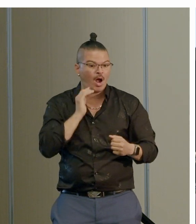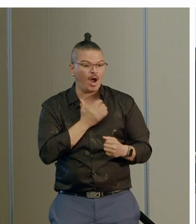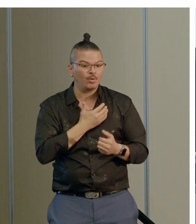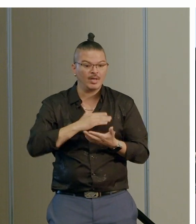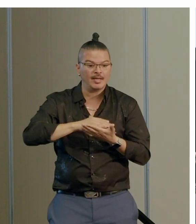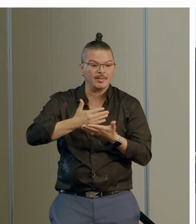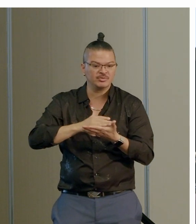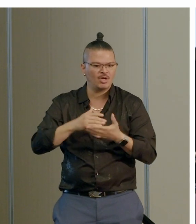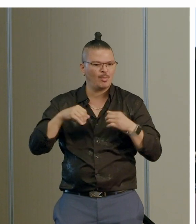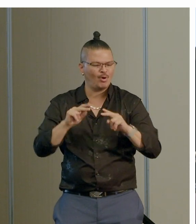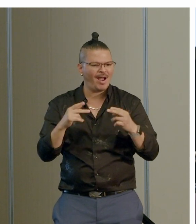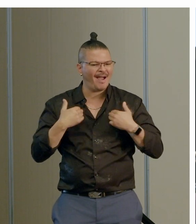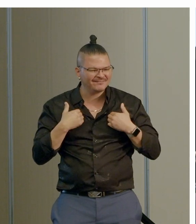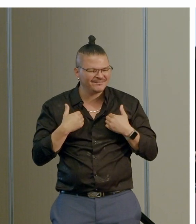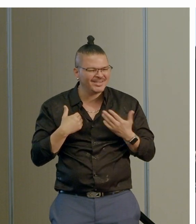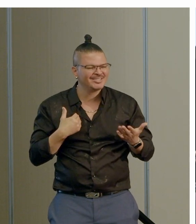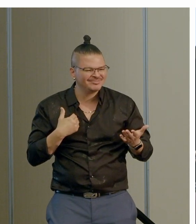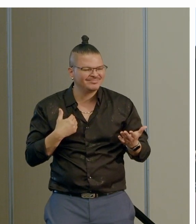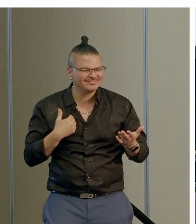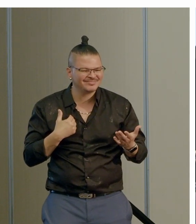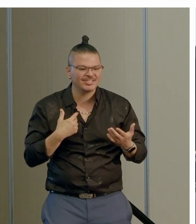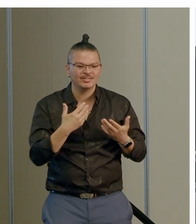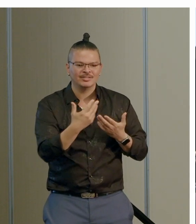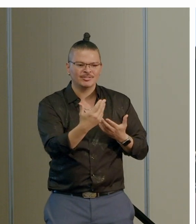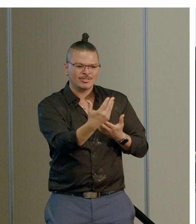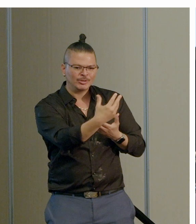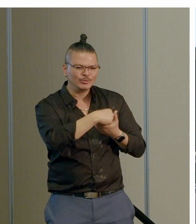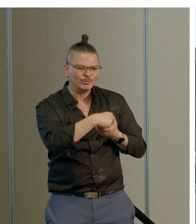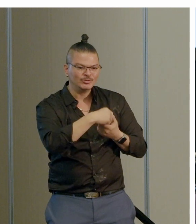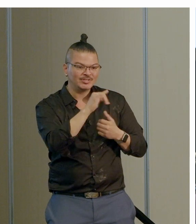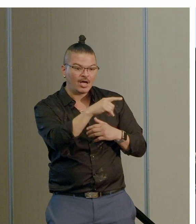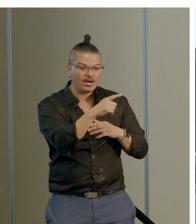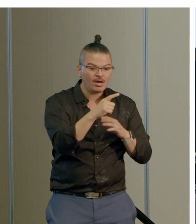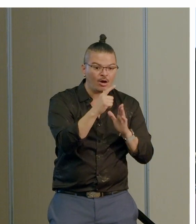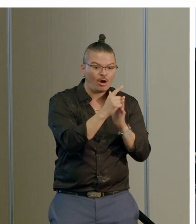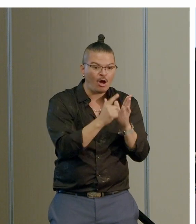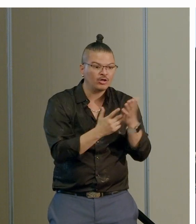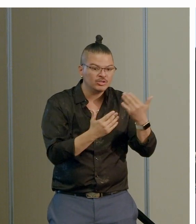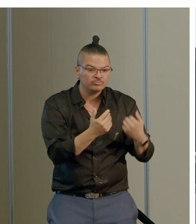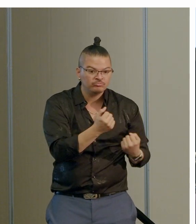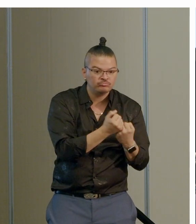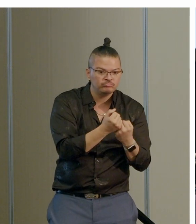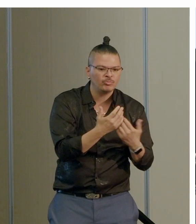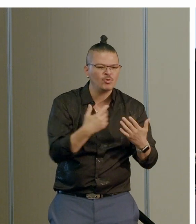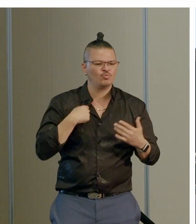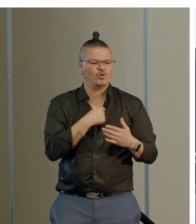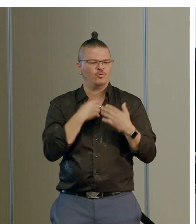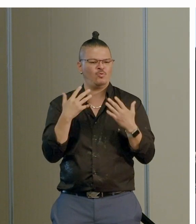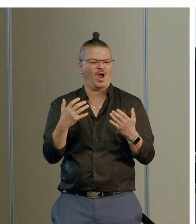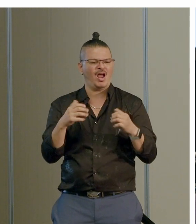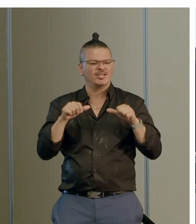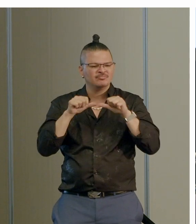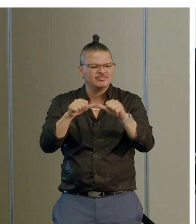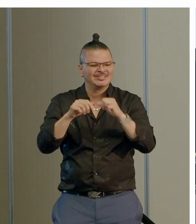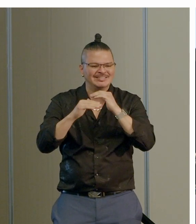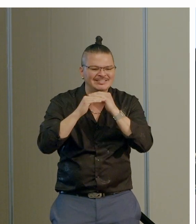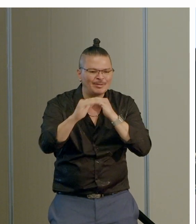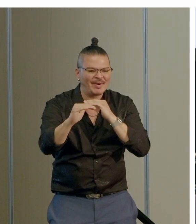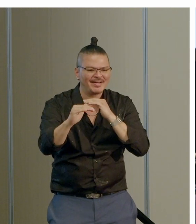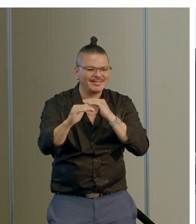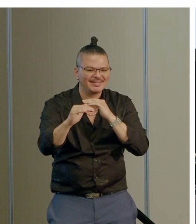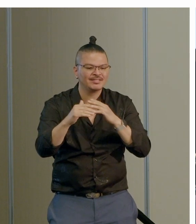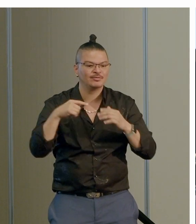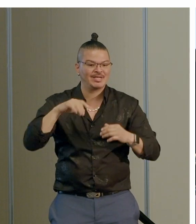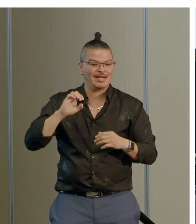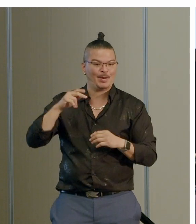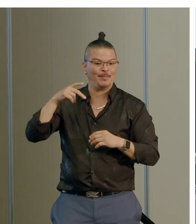to infuse initiatives that we want promoted. One is sustainability. So we have the EPEAT Eco label. They're going to be the